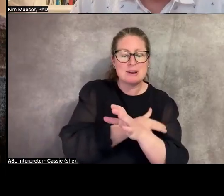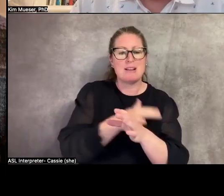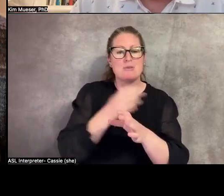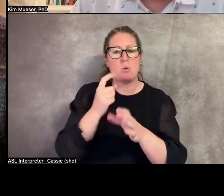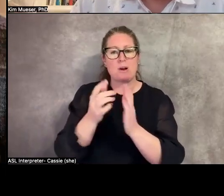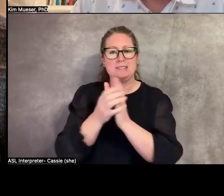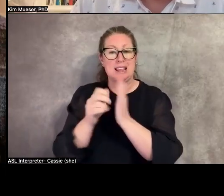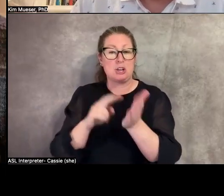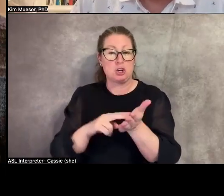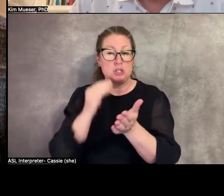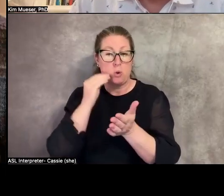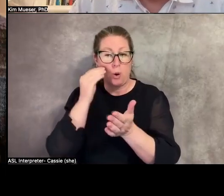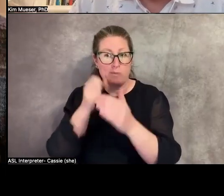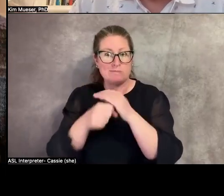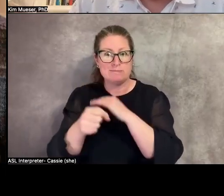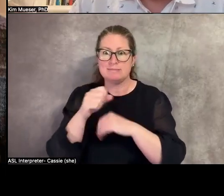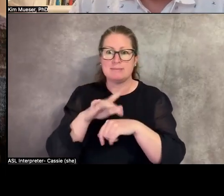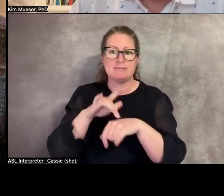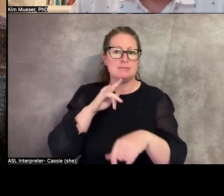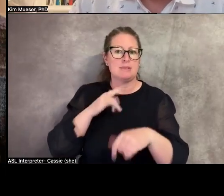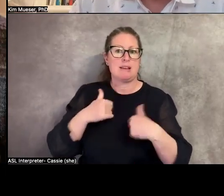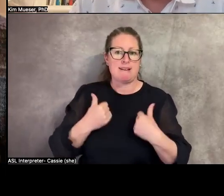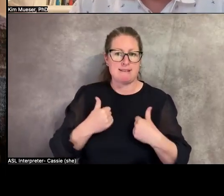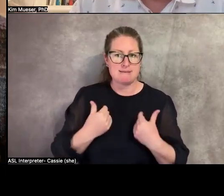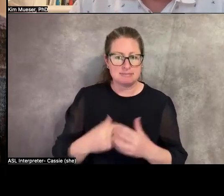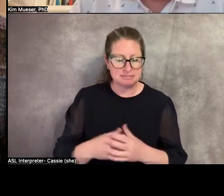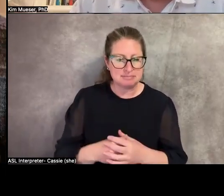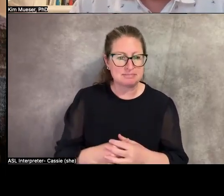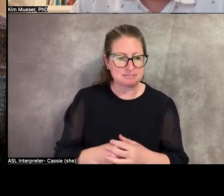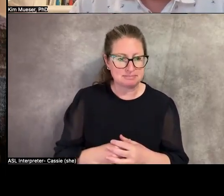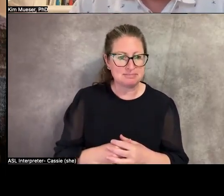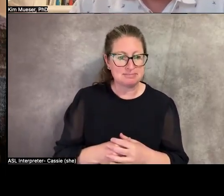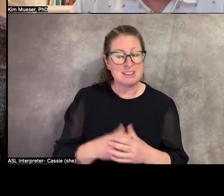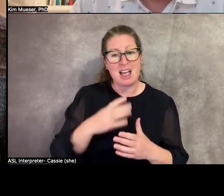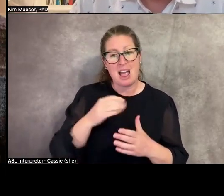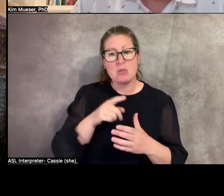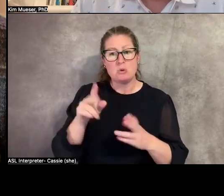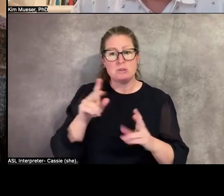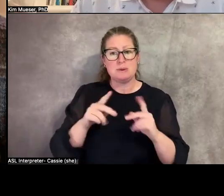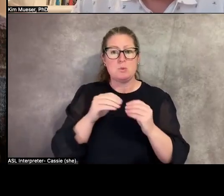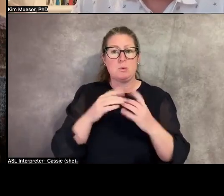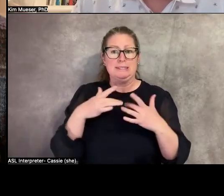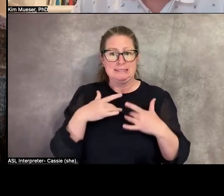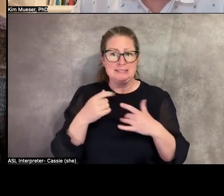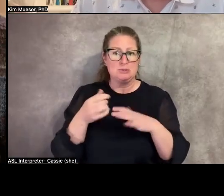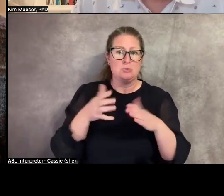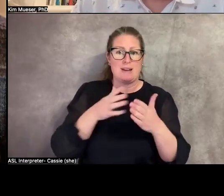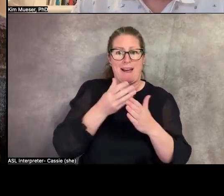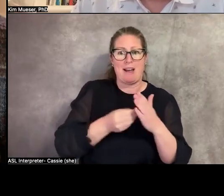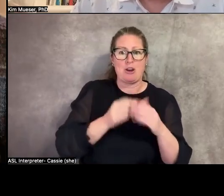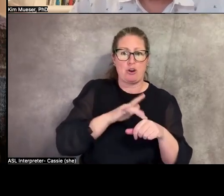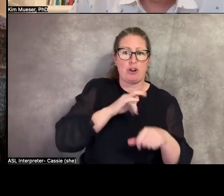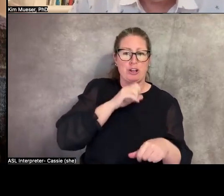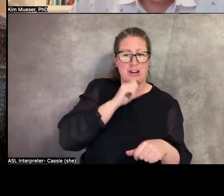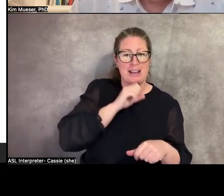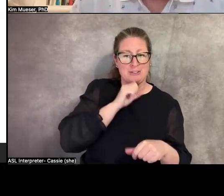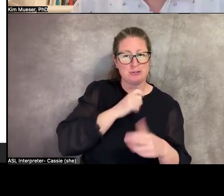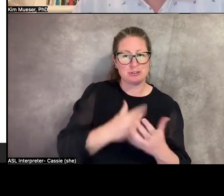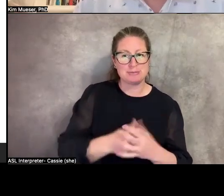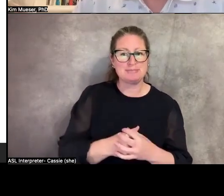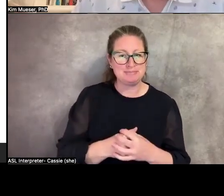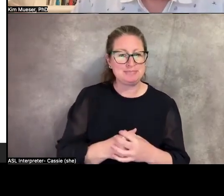homes prematurely, and people are more likely to die at an earlier age. Next